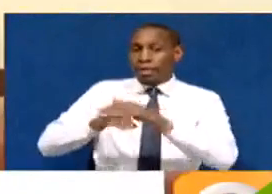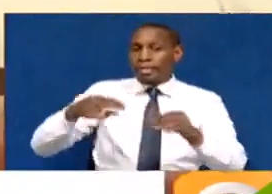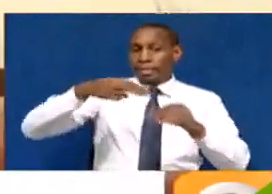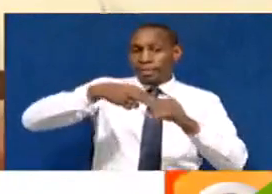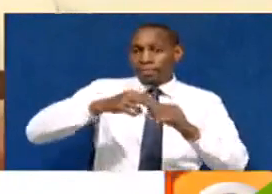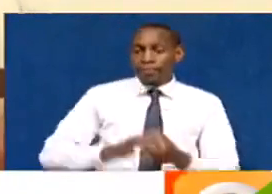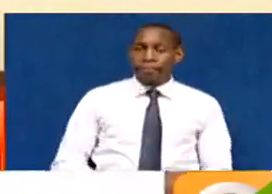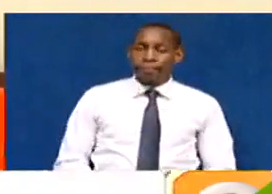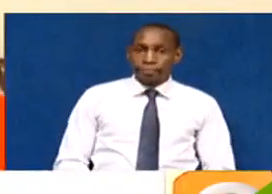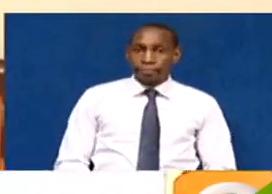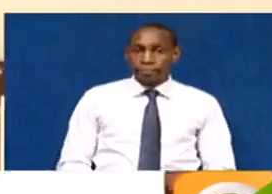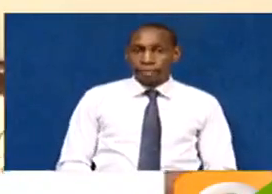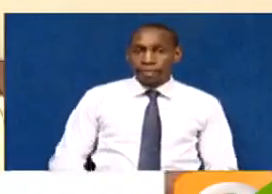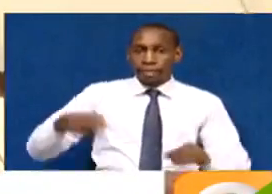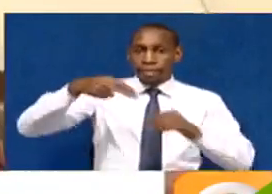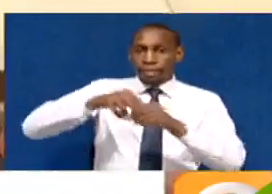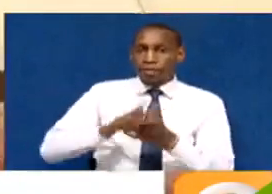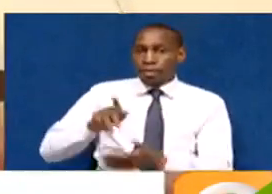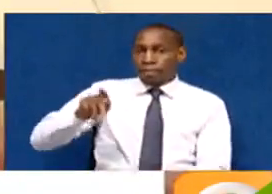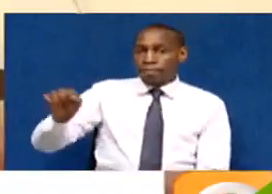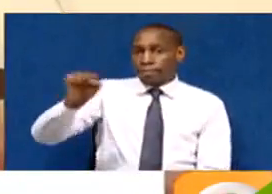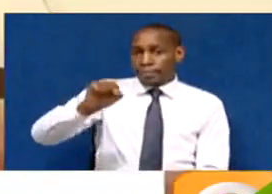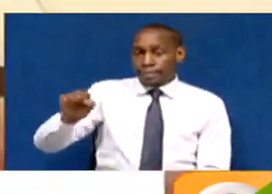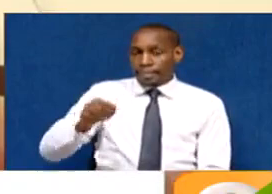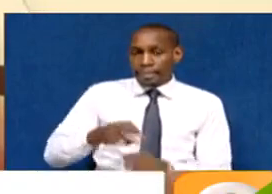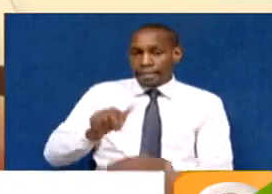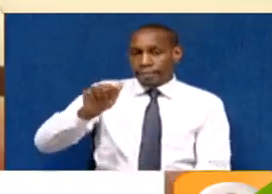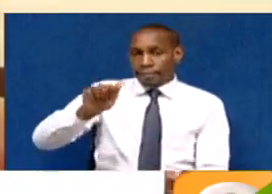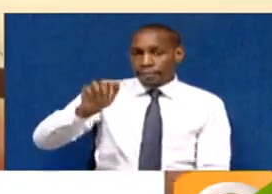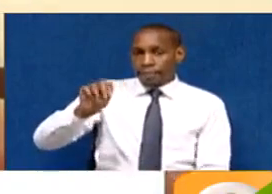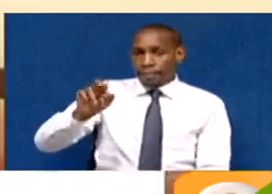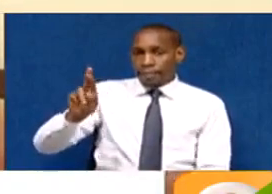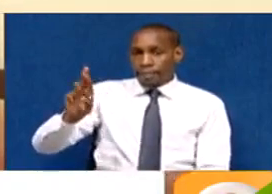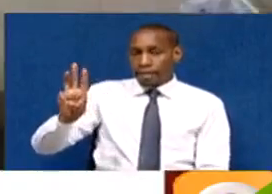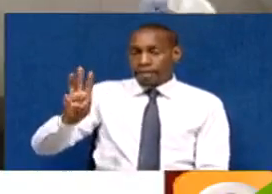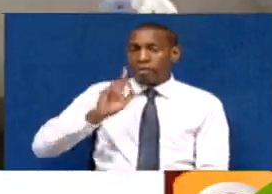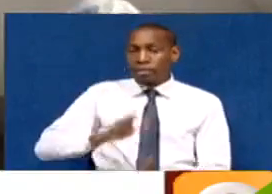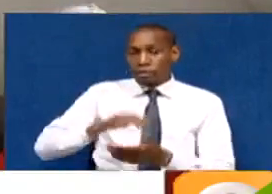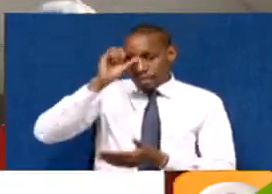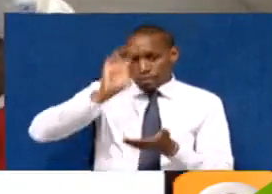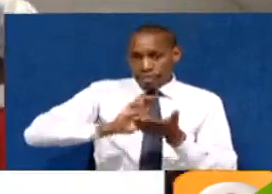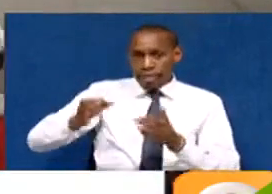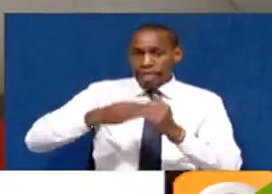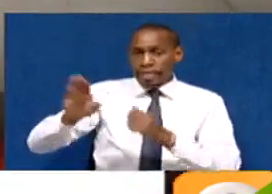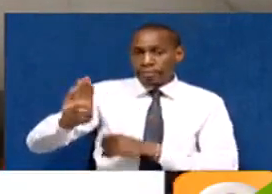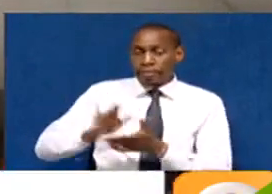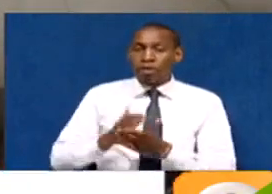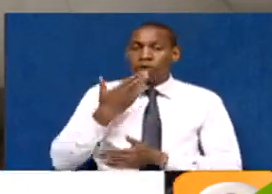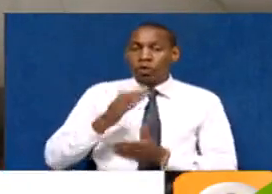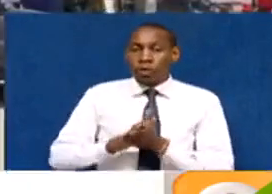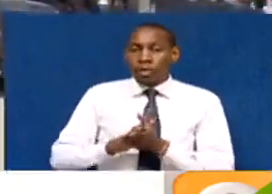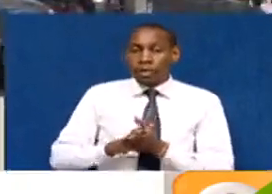fuel. Petroleum Principal Secretary Andrew Kamau says government has released 8 billion shillings to the oil